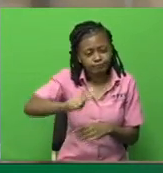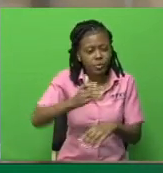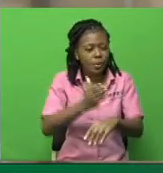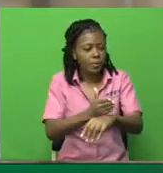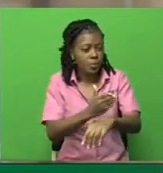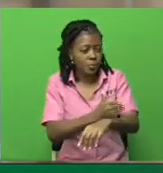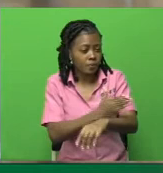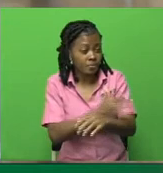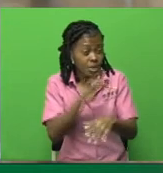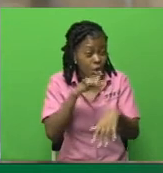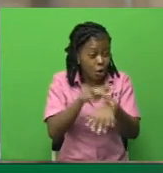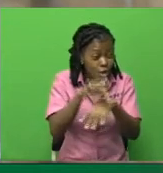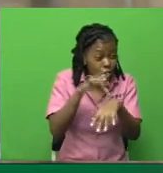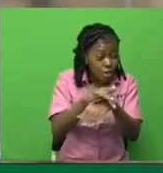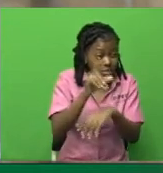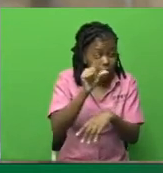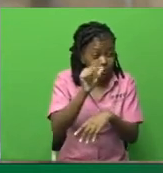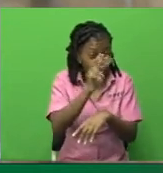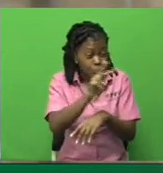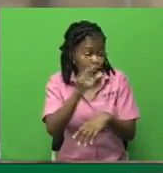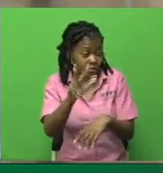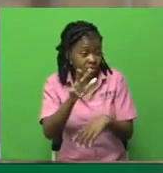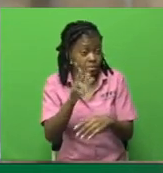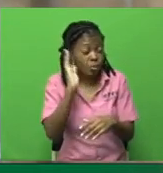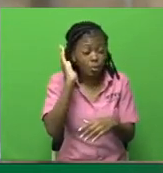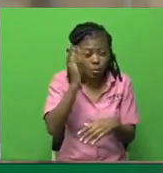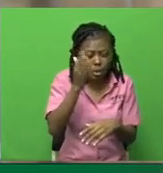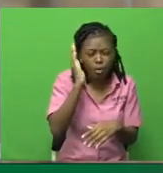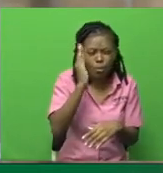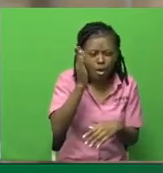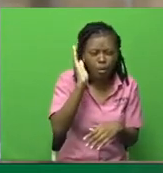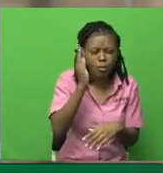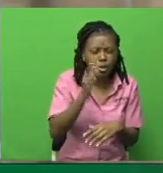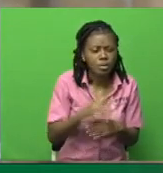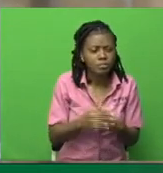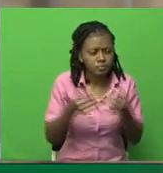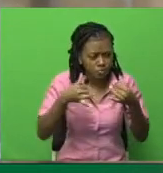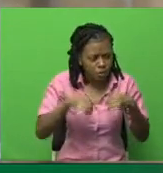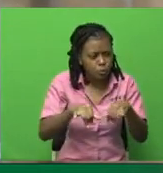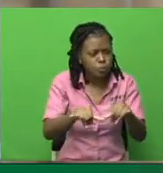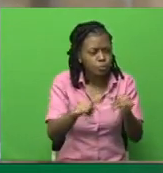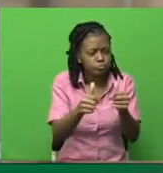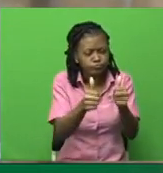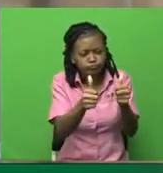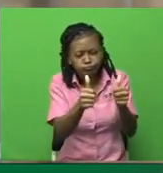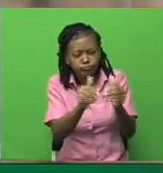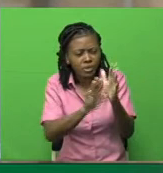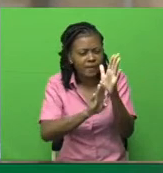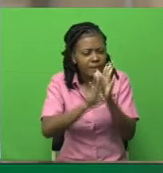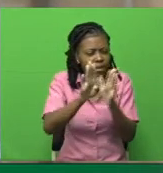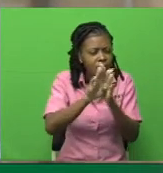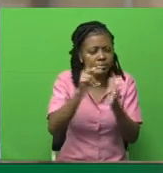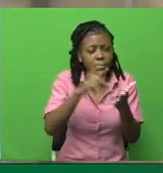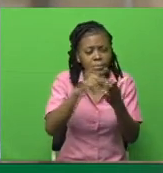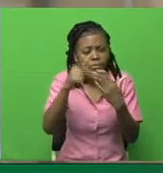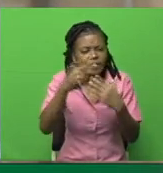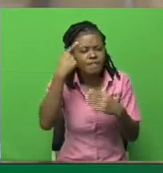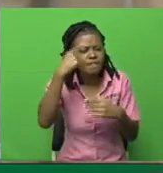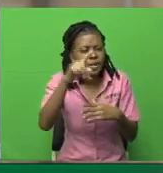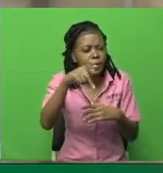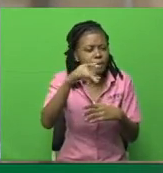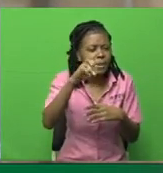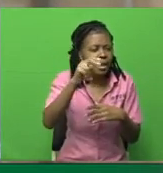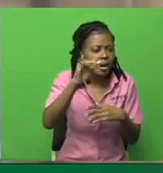in this new Financial Year we will undertake robust well development program in separia in Penal in